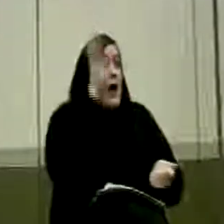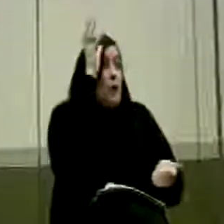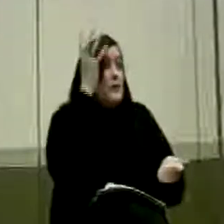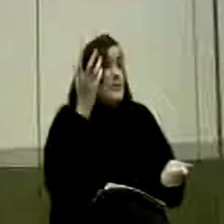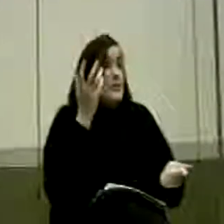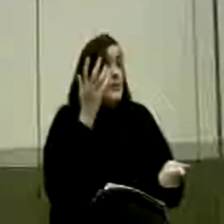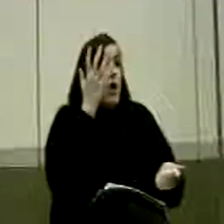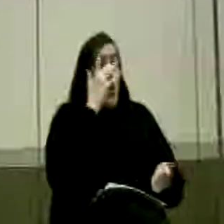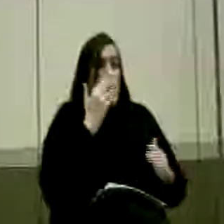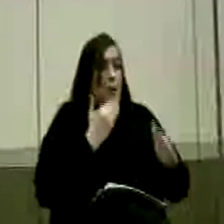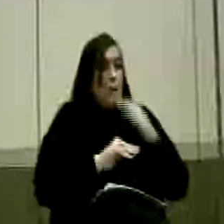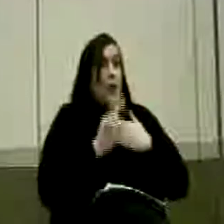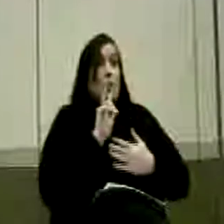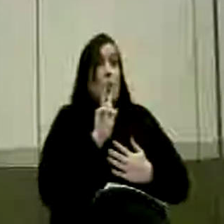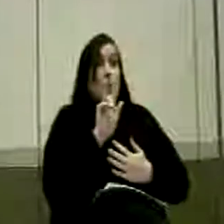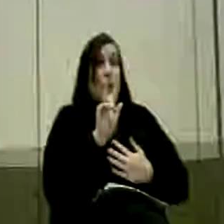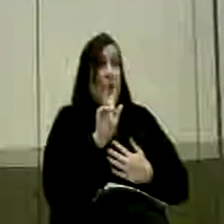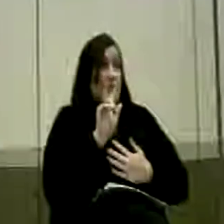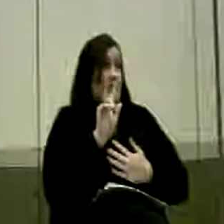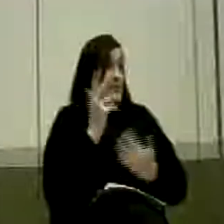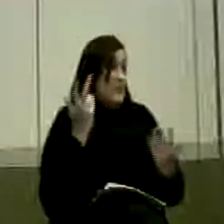early birth to 3 years, and so